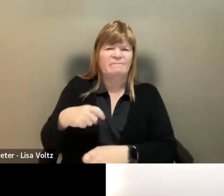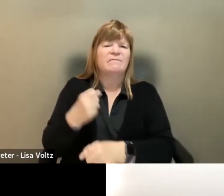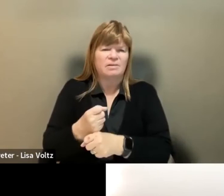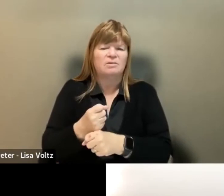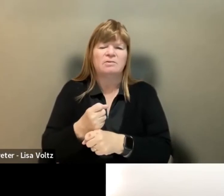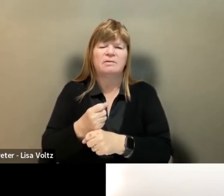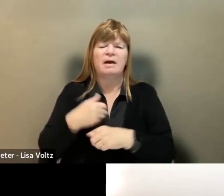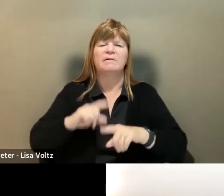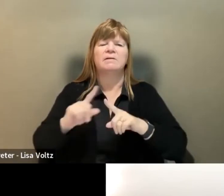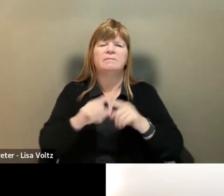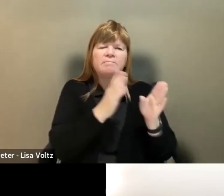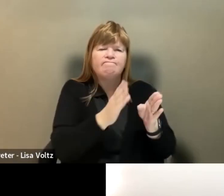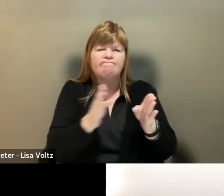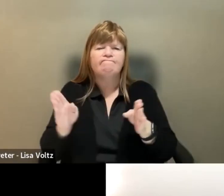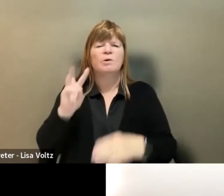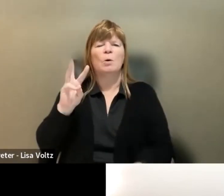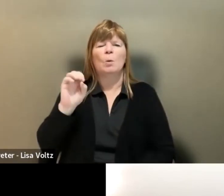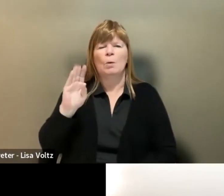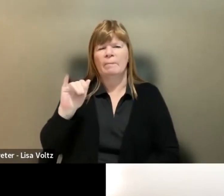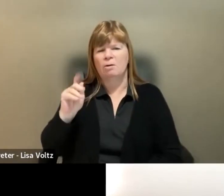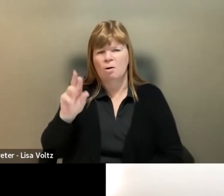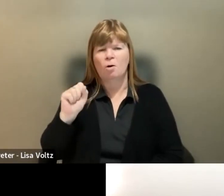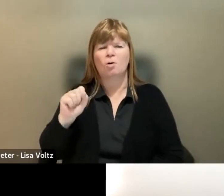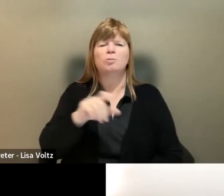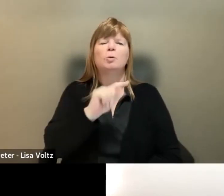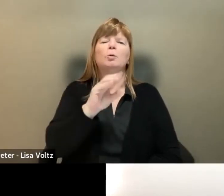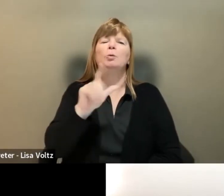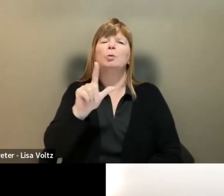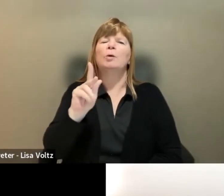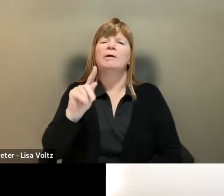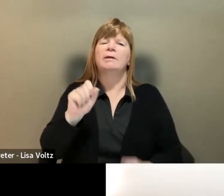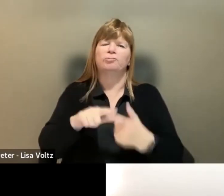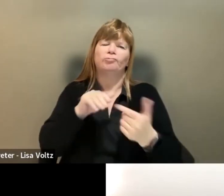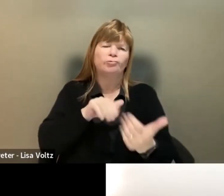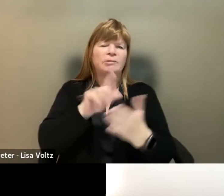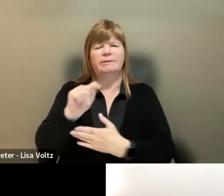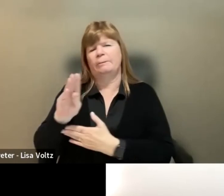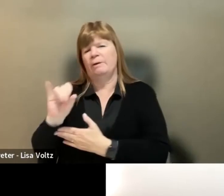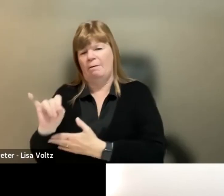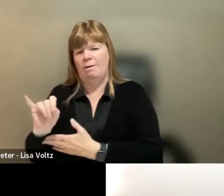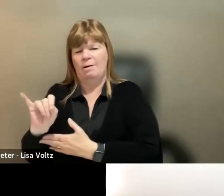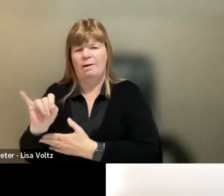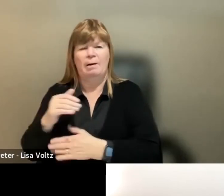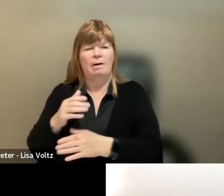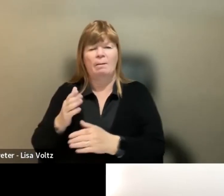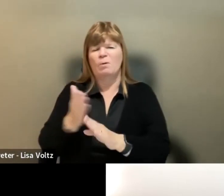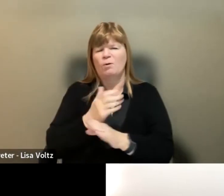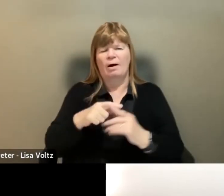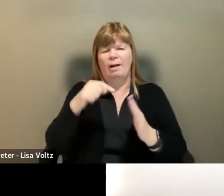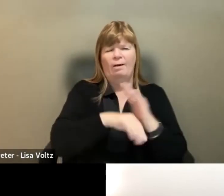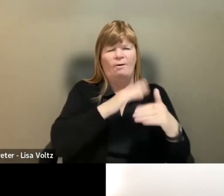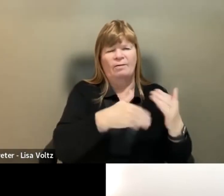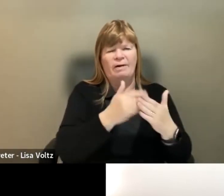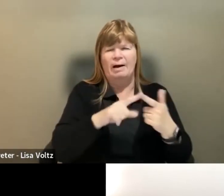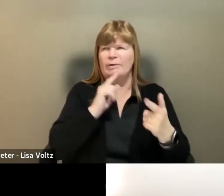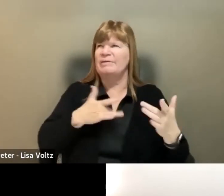a series of webinars and toolkits that address TBI. But before I get into all that, I get really excited